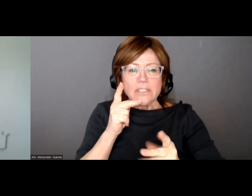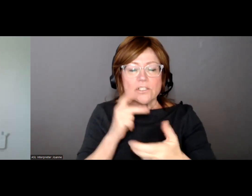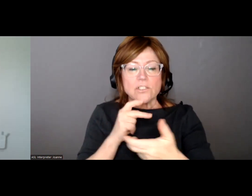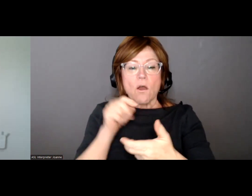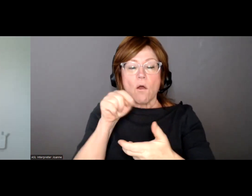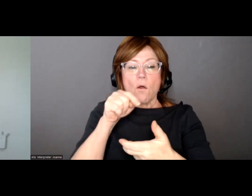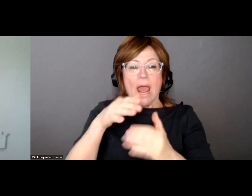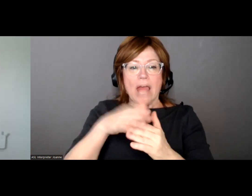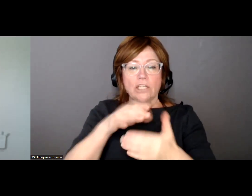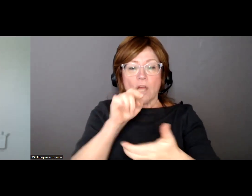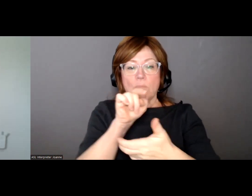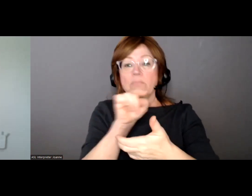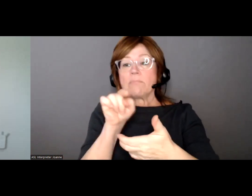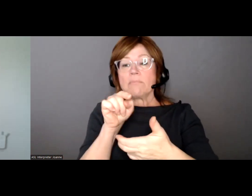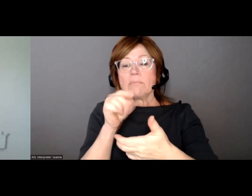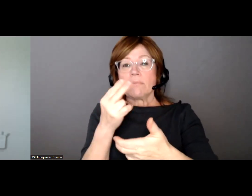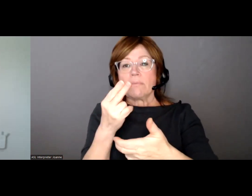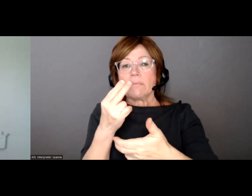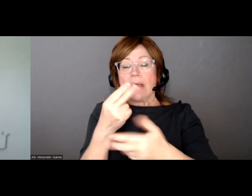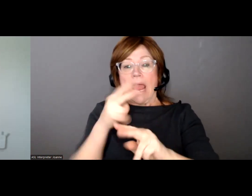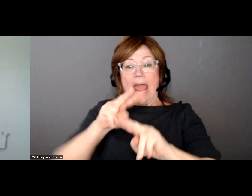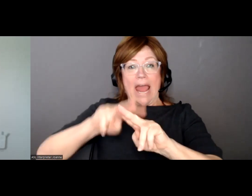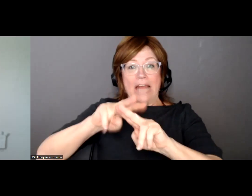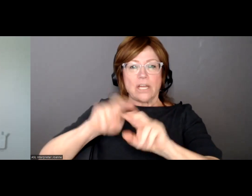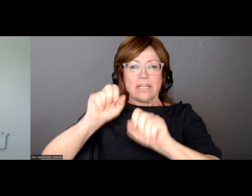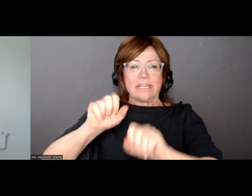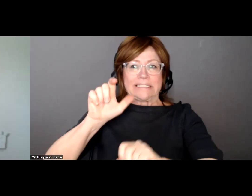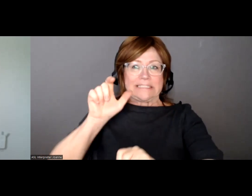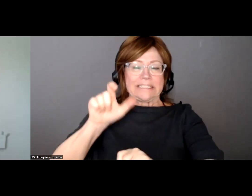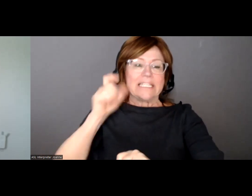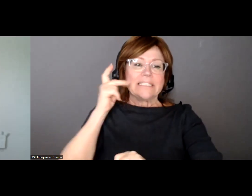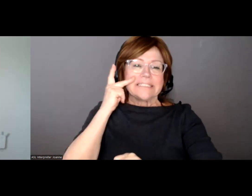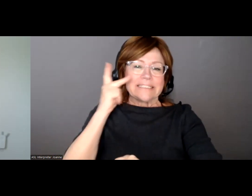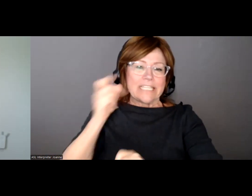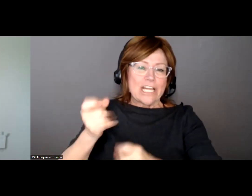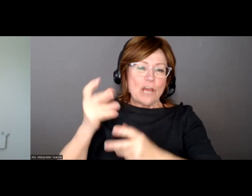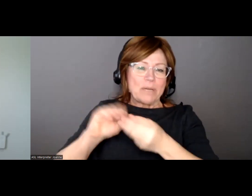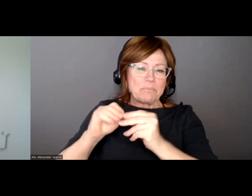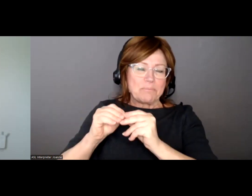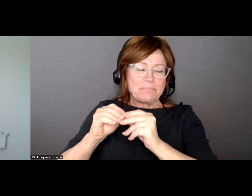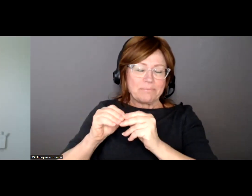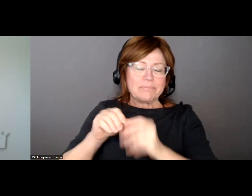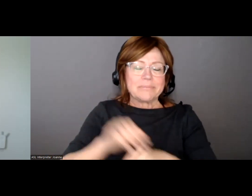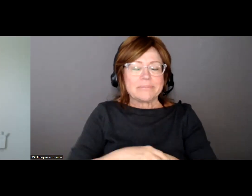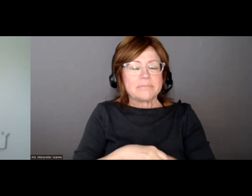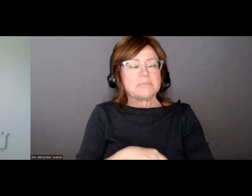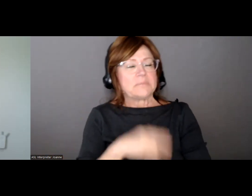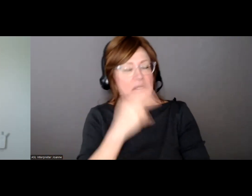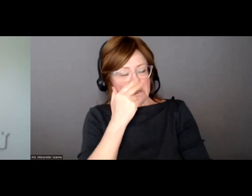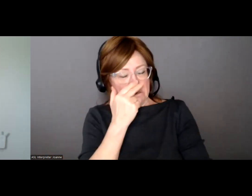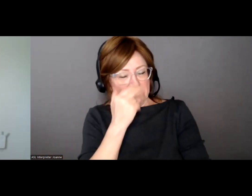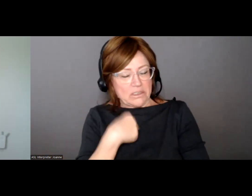the hashtag section, you can see the viewership for those. Okay, so it's funny. I always thought the